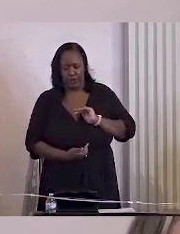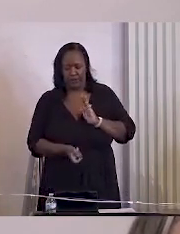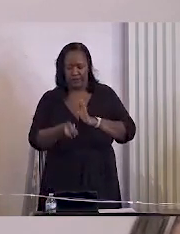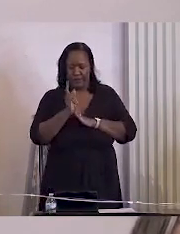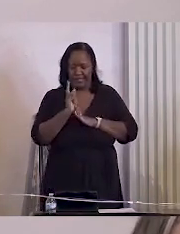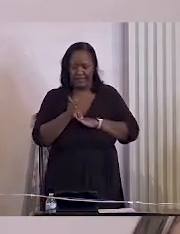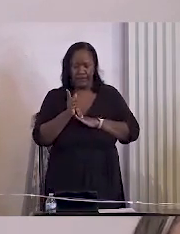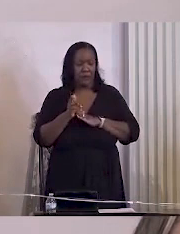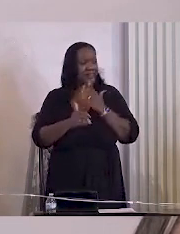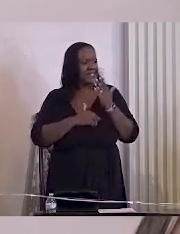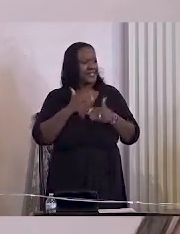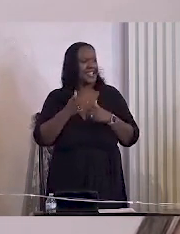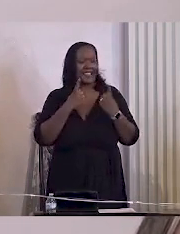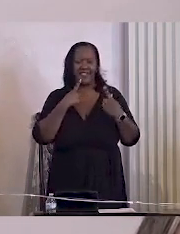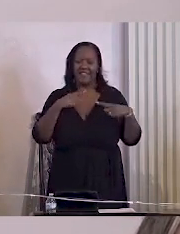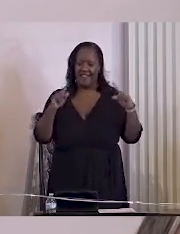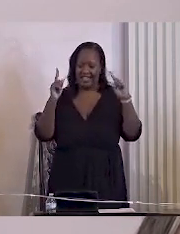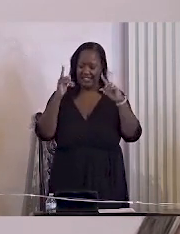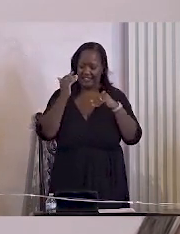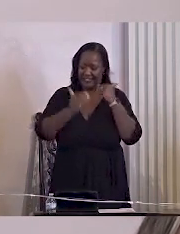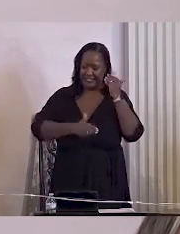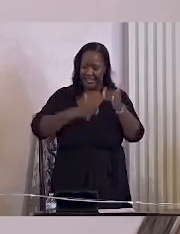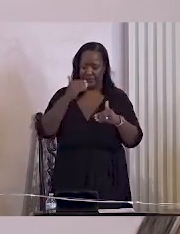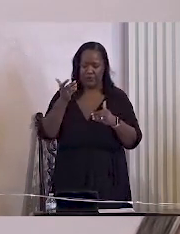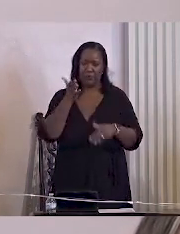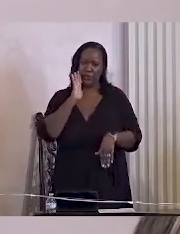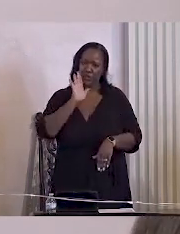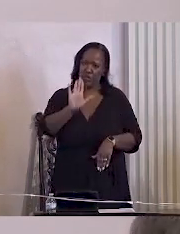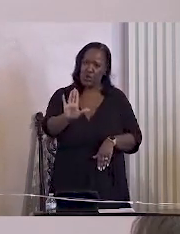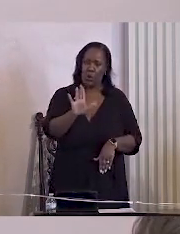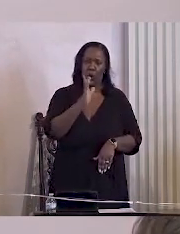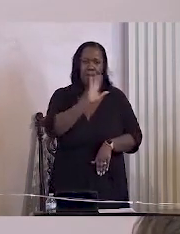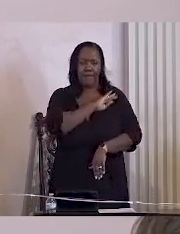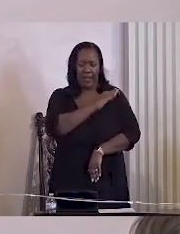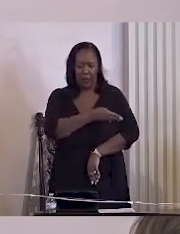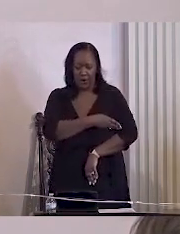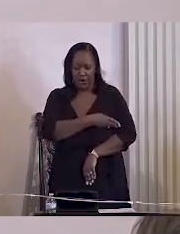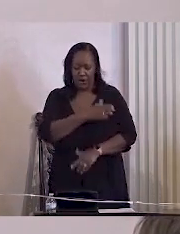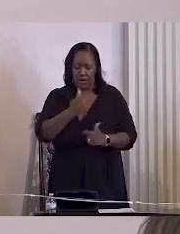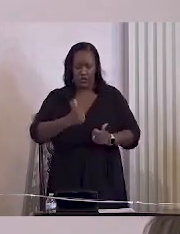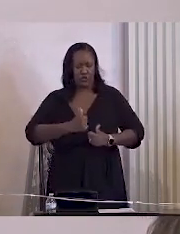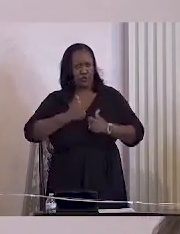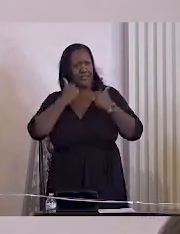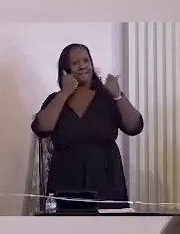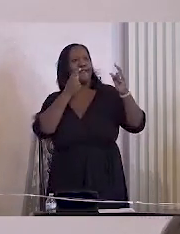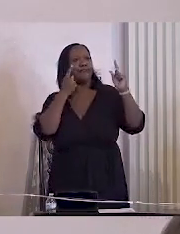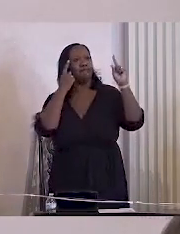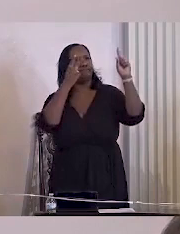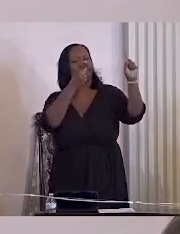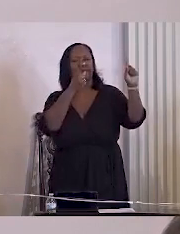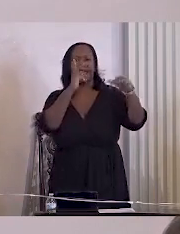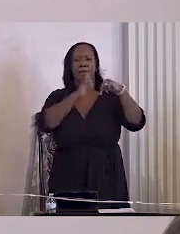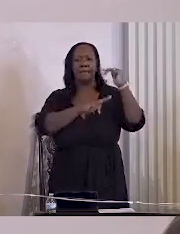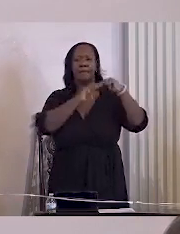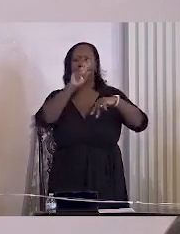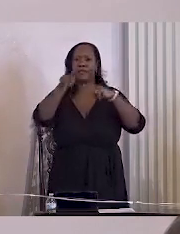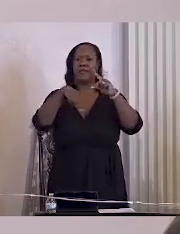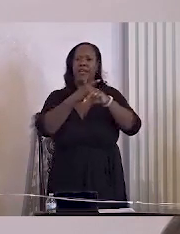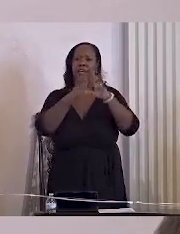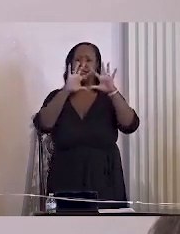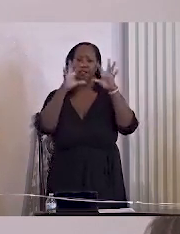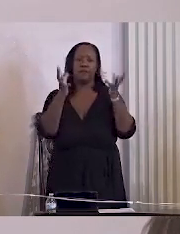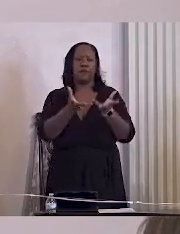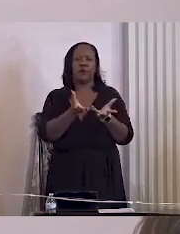take effective steps within your own powers to live up to the light and to build the kind of world we